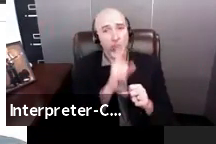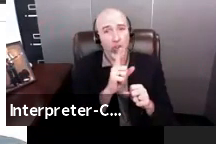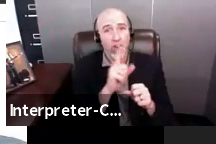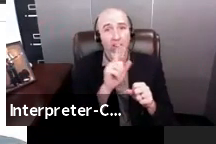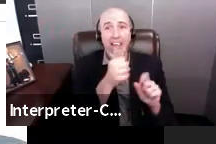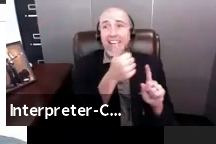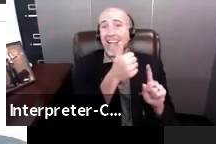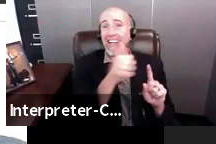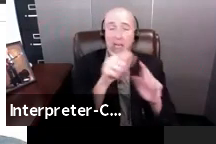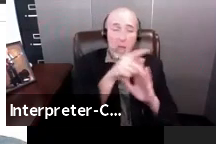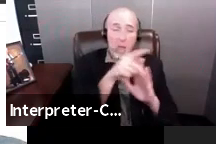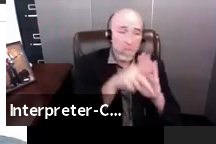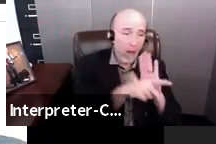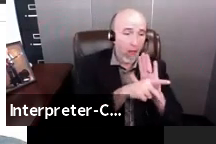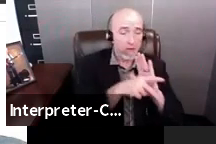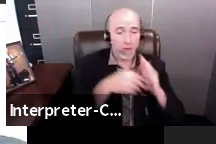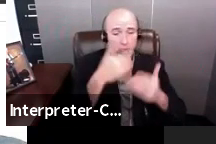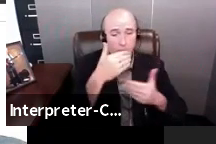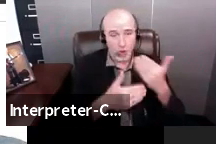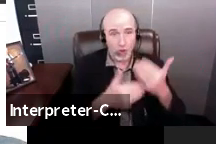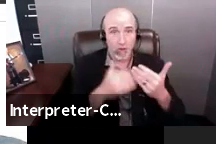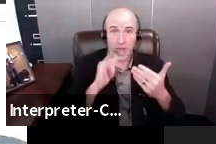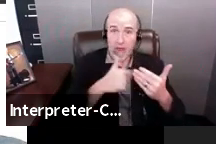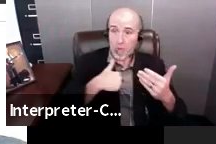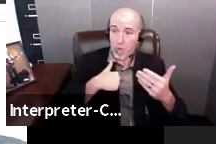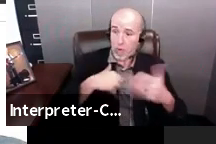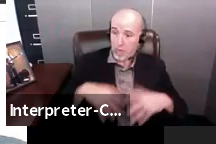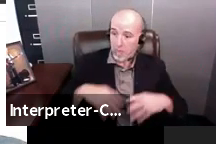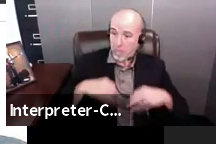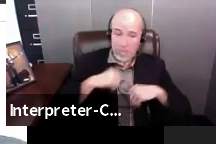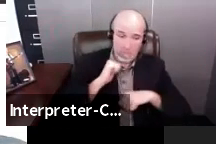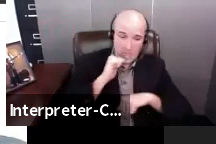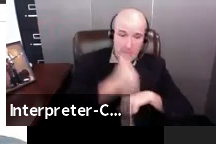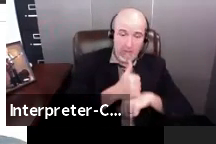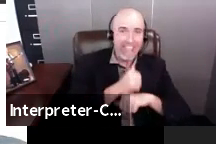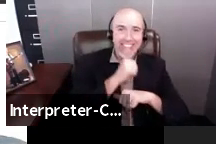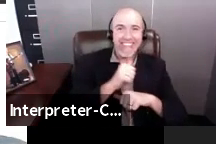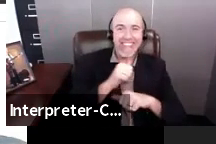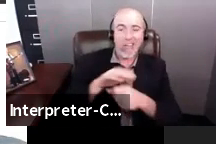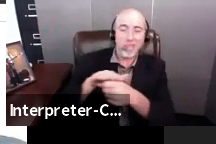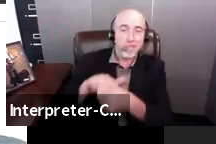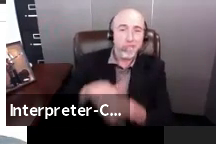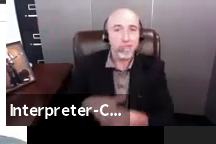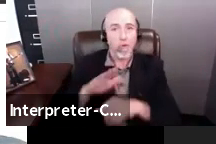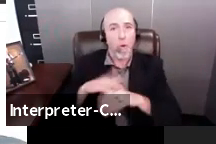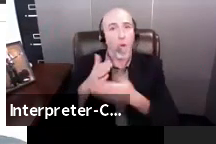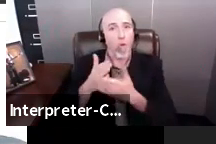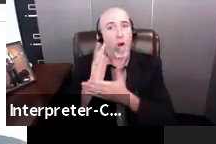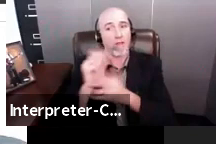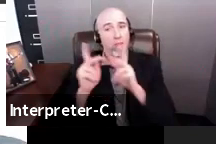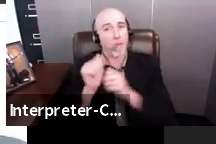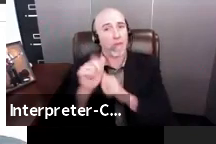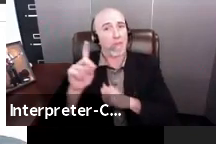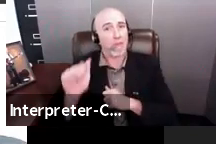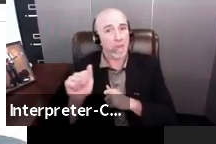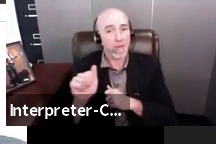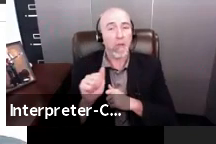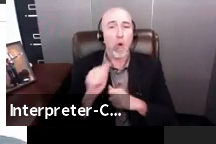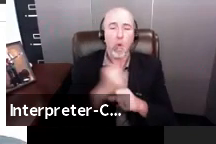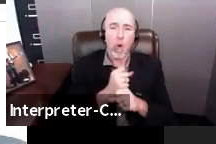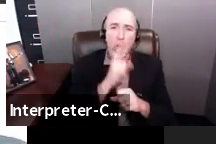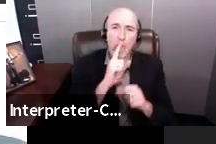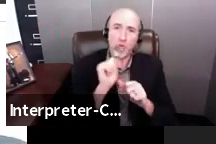any policies and procedures that would be implemented did not infringe on the rights of people with disabilities. We made sure